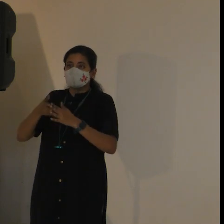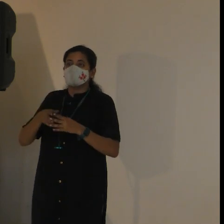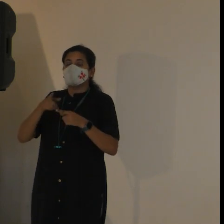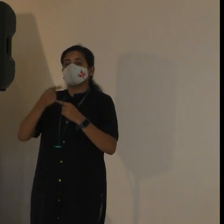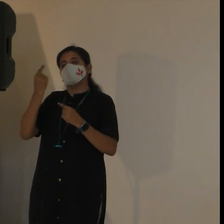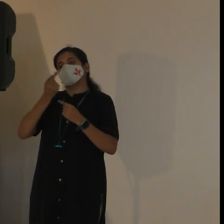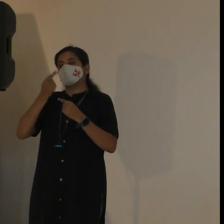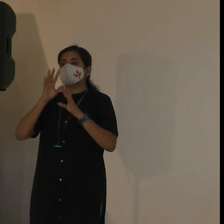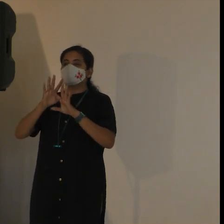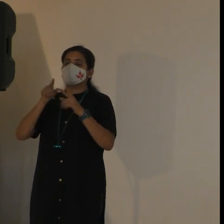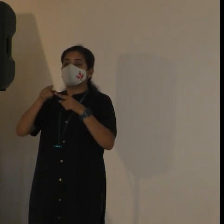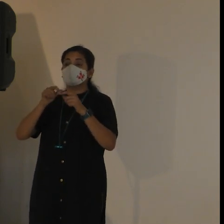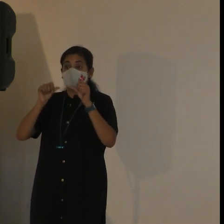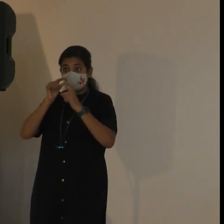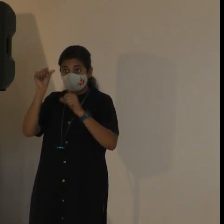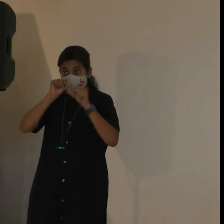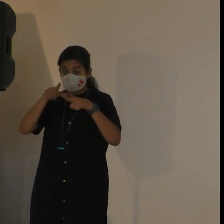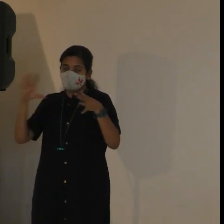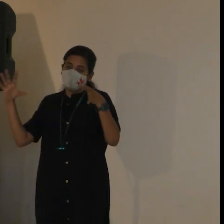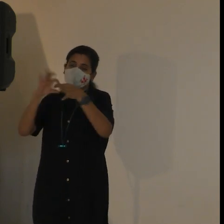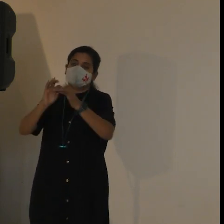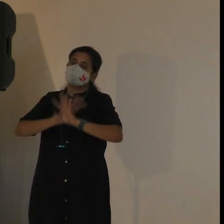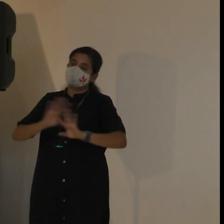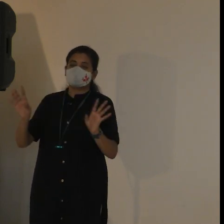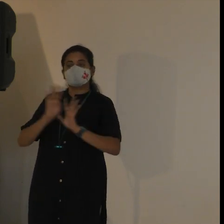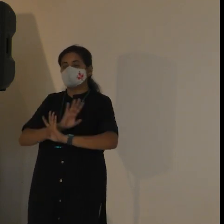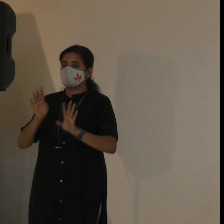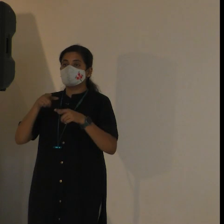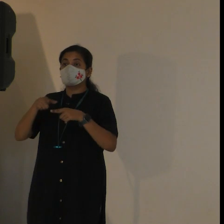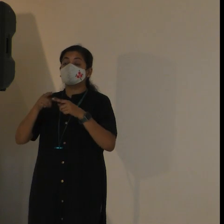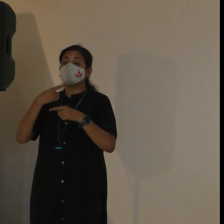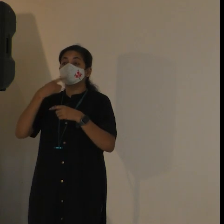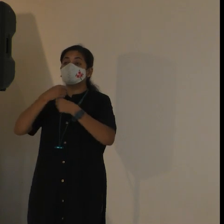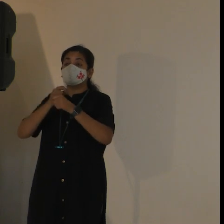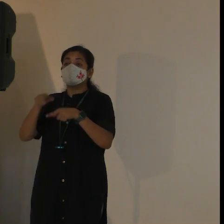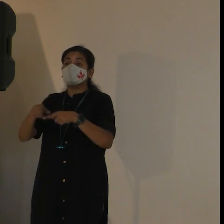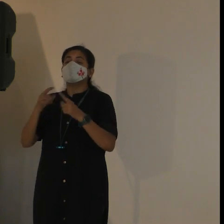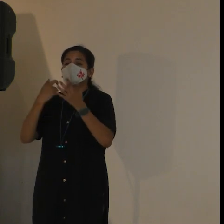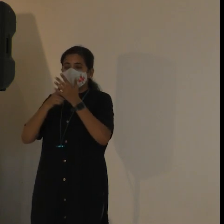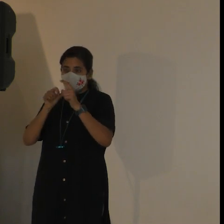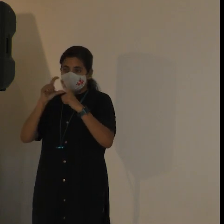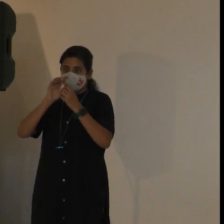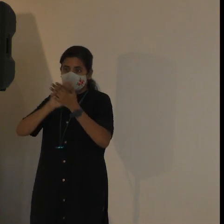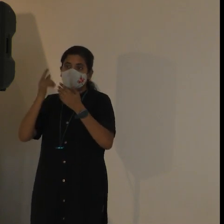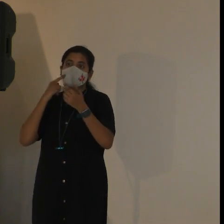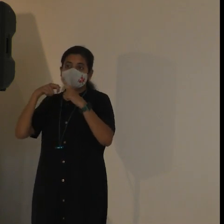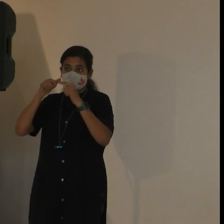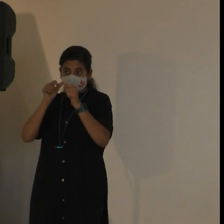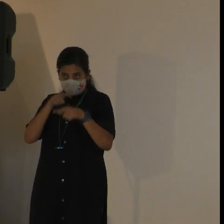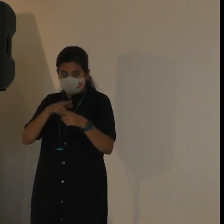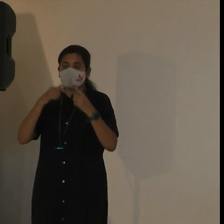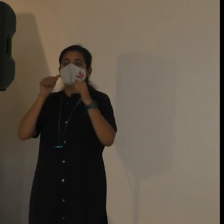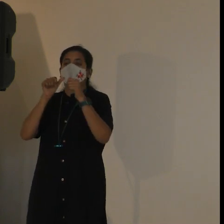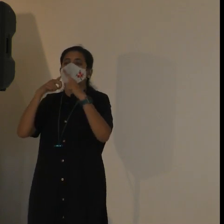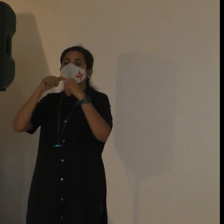it'll only complement the ongoing projects at the museum, like the walkthroughs conducted by Curator Radhika Hegde and Akash's